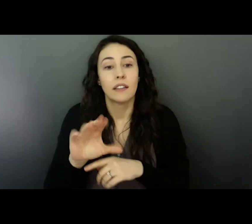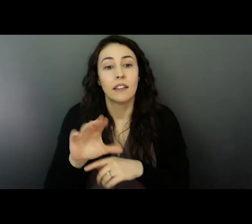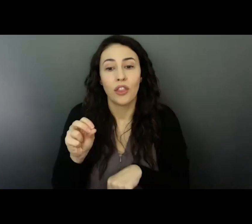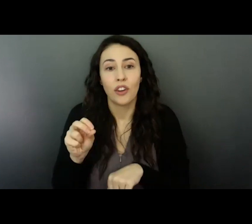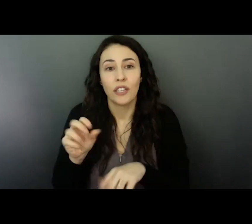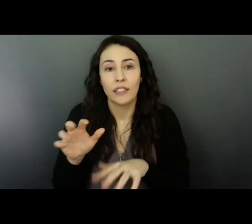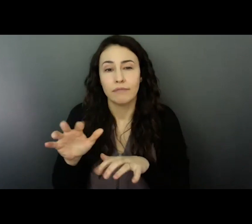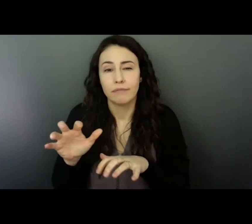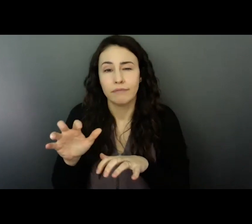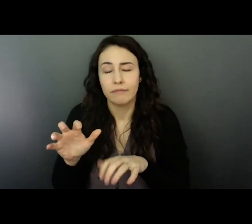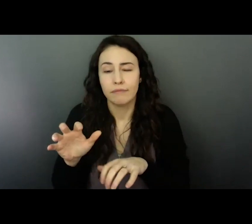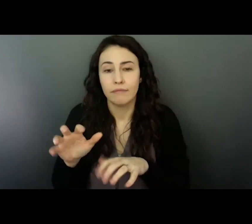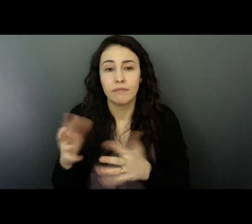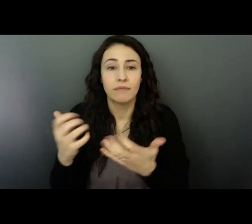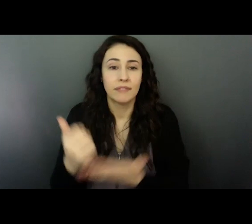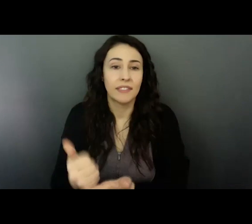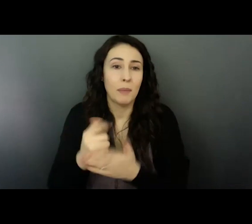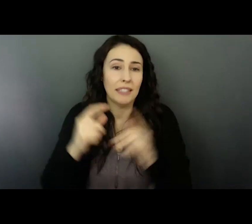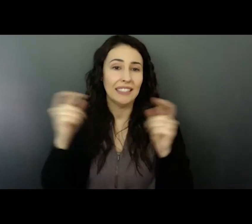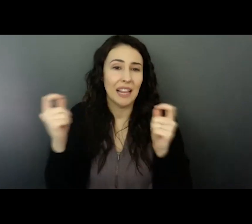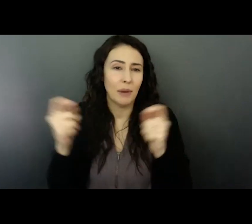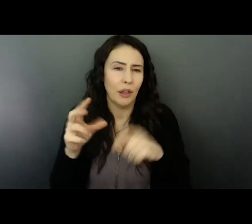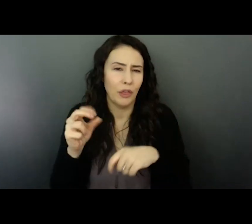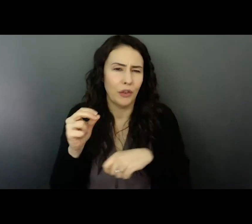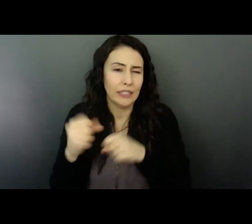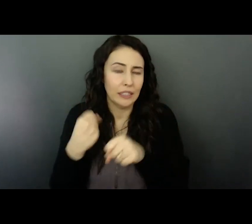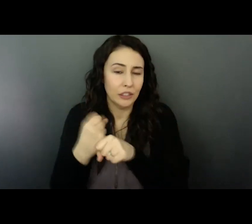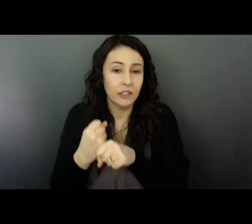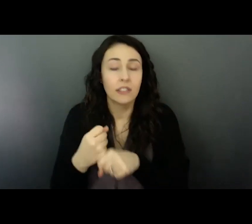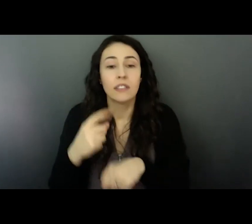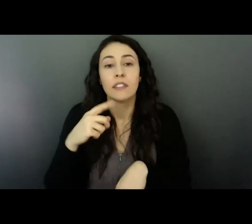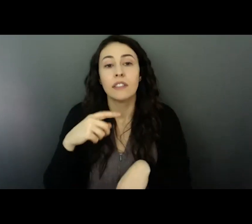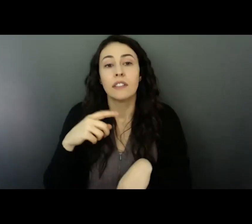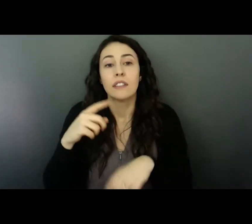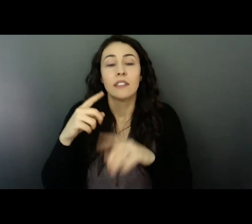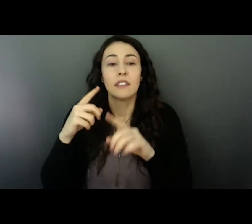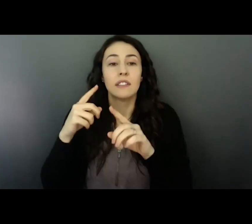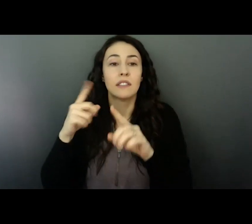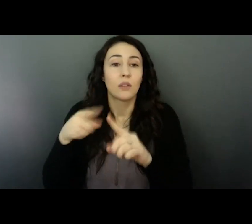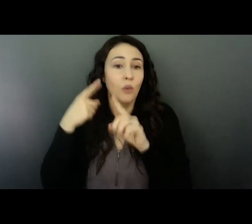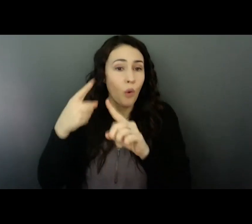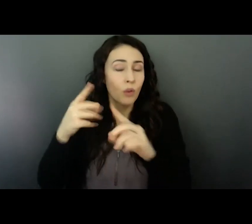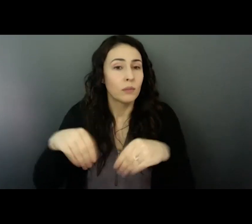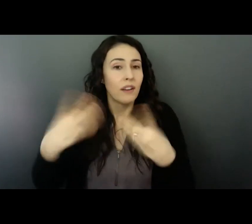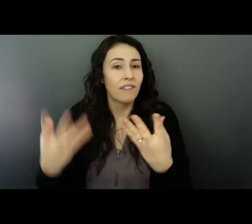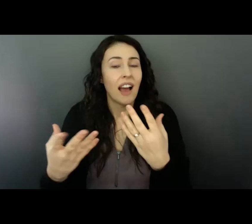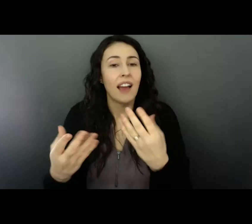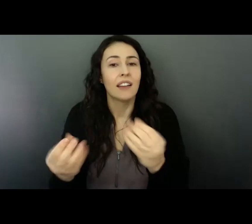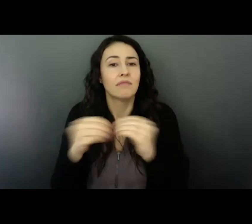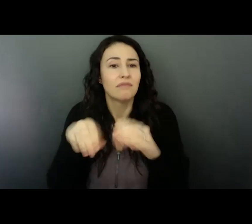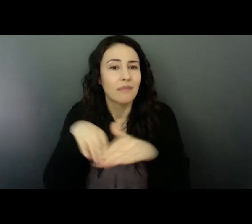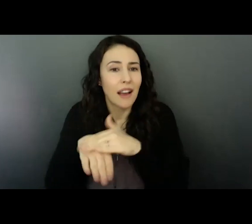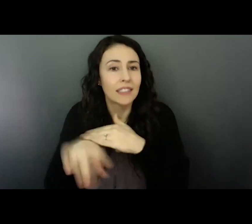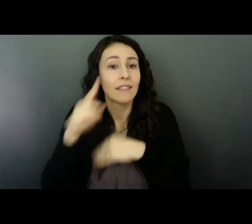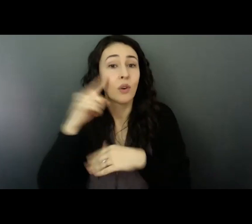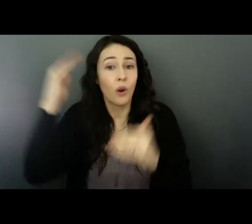want to help celebrate. And really the goal was to provide extended access to working adults seeking a graduate degree.